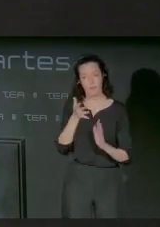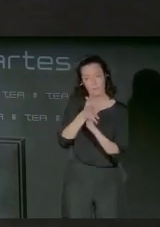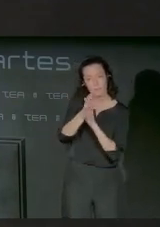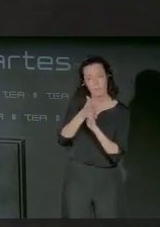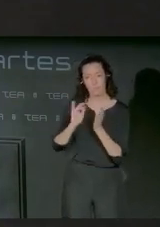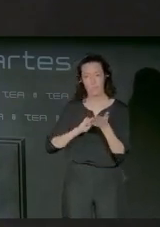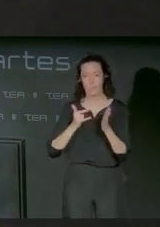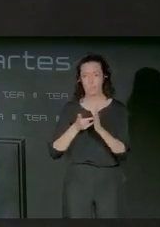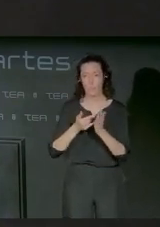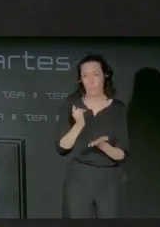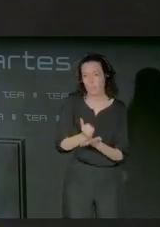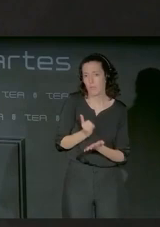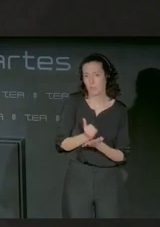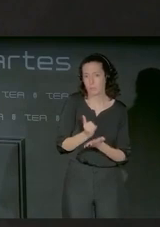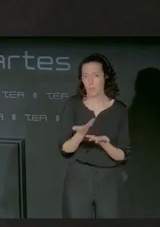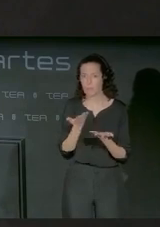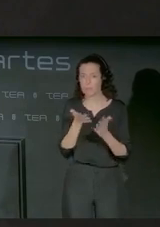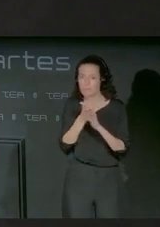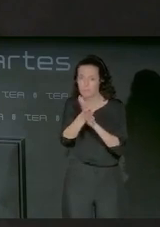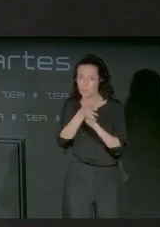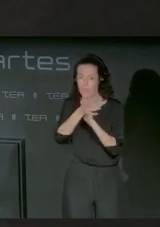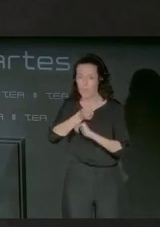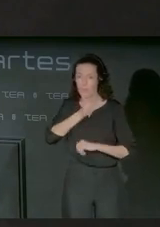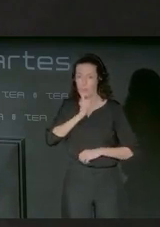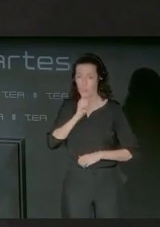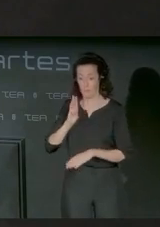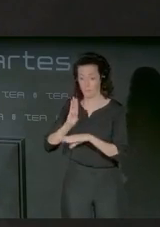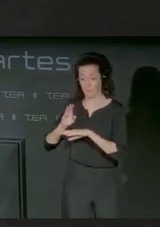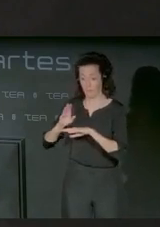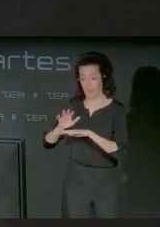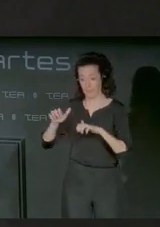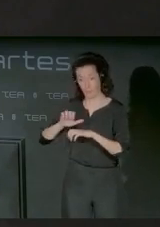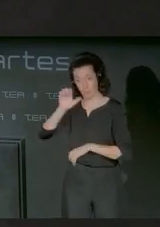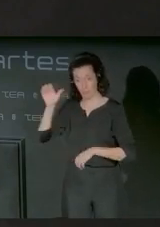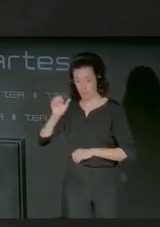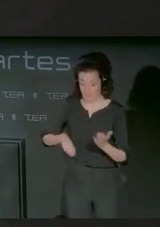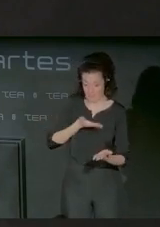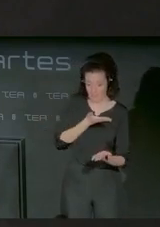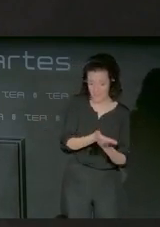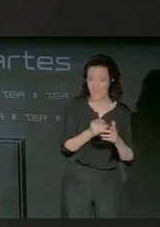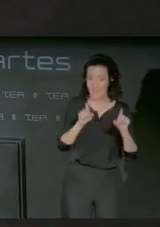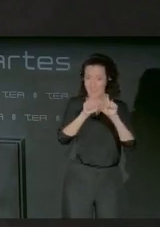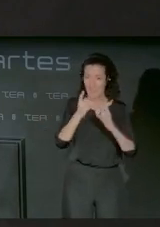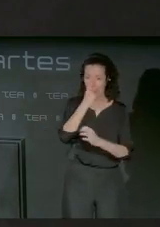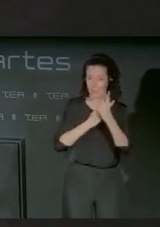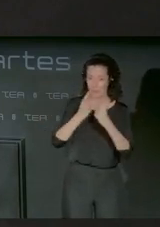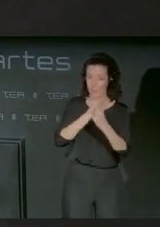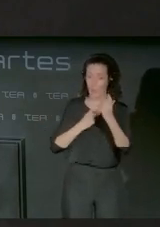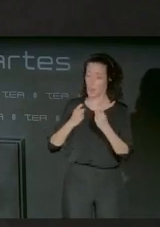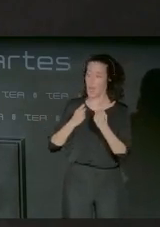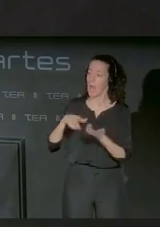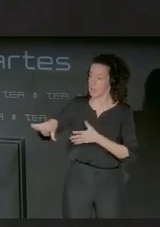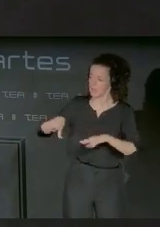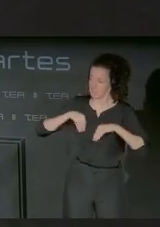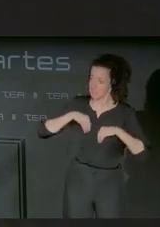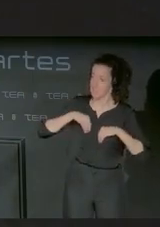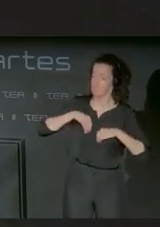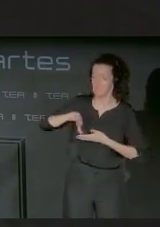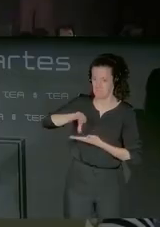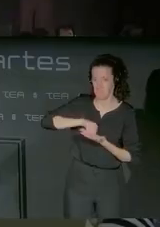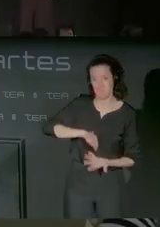piloto solicitado por el Parlamento Europeo y ejecutado a través de esta consultora a partir del encargo ofrecido por la propia Comisión Europea. Muchas